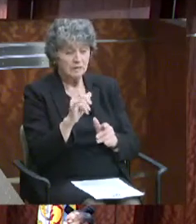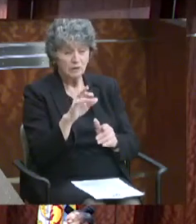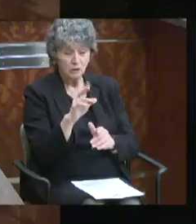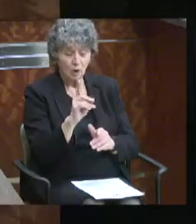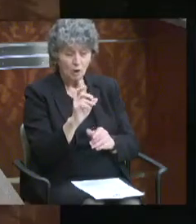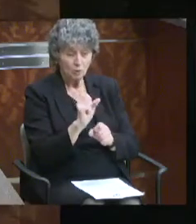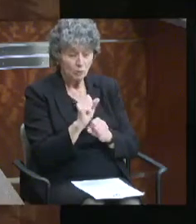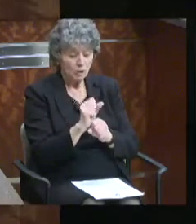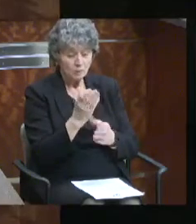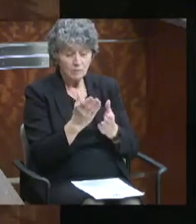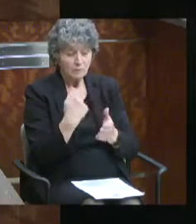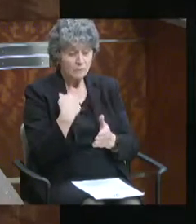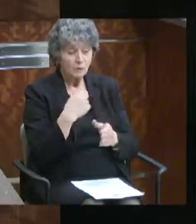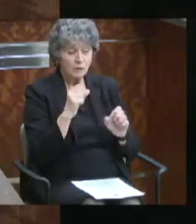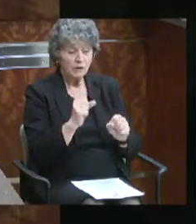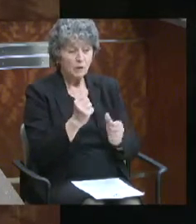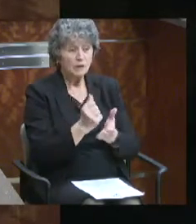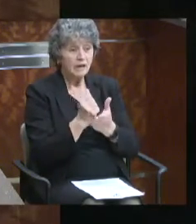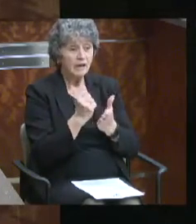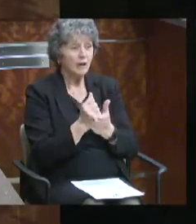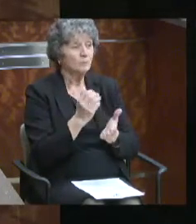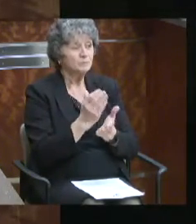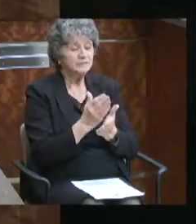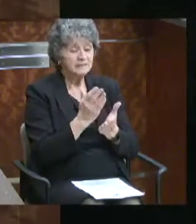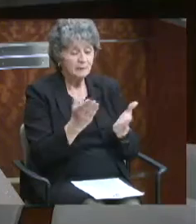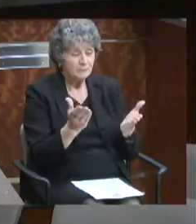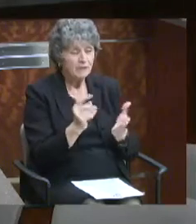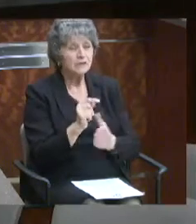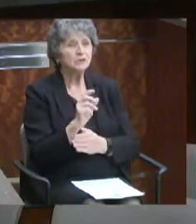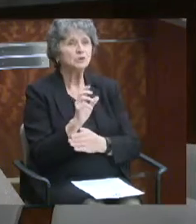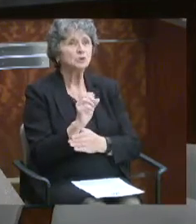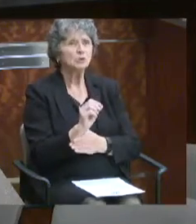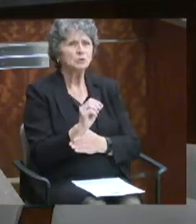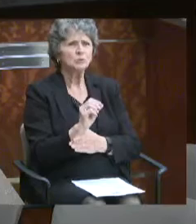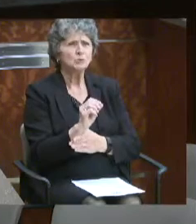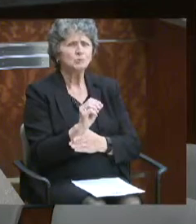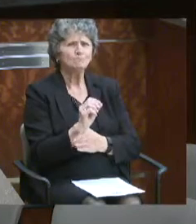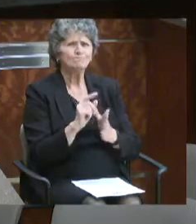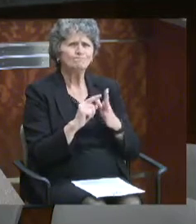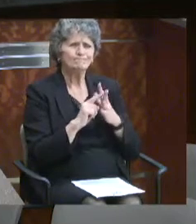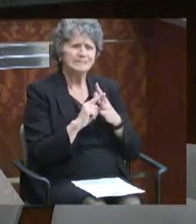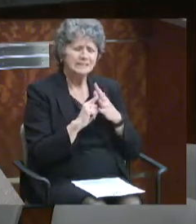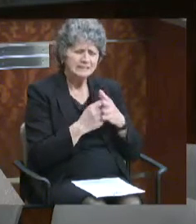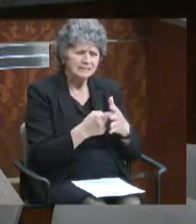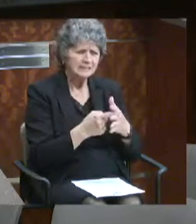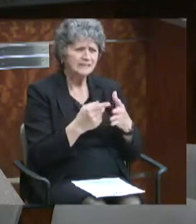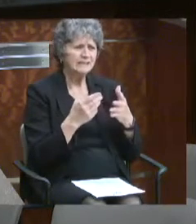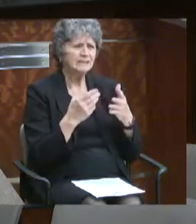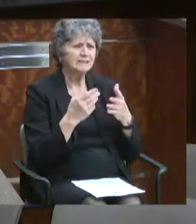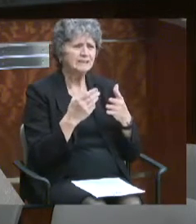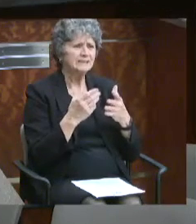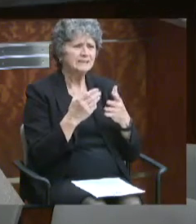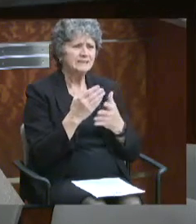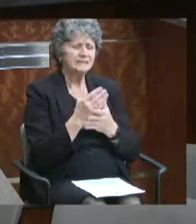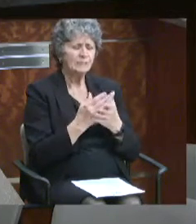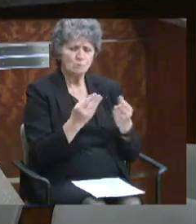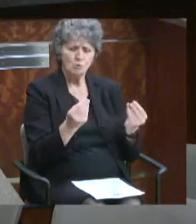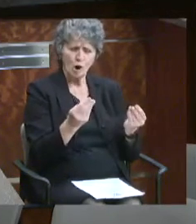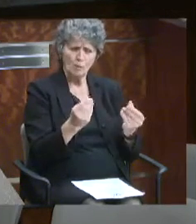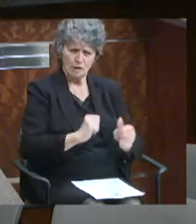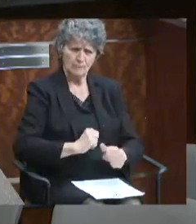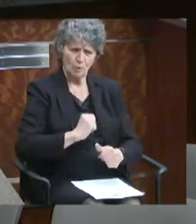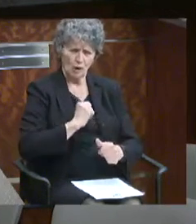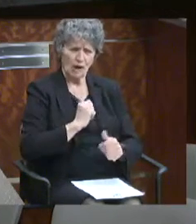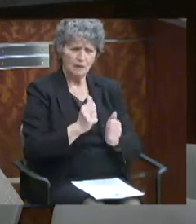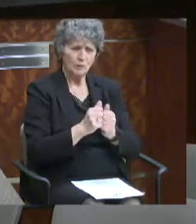with it. Something to I don't know, instigate a little property pride with